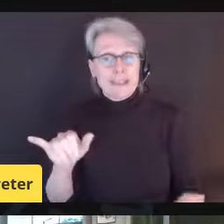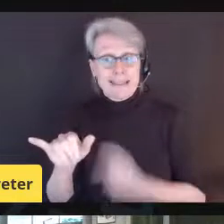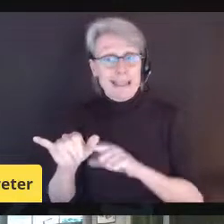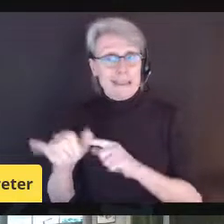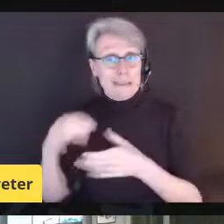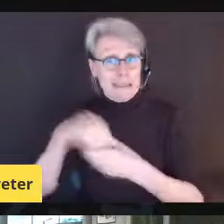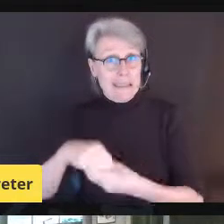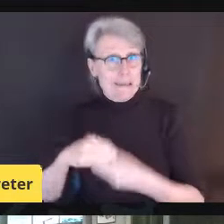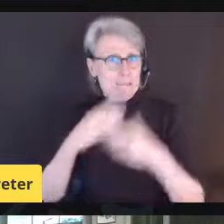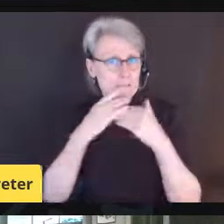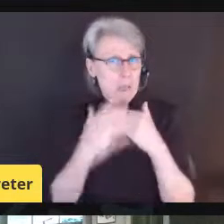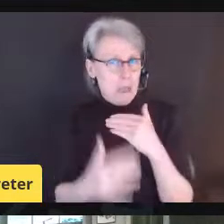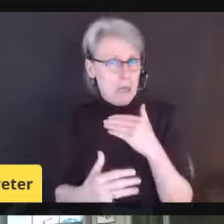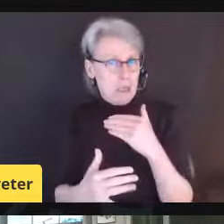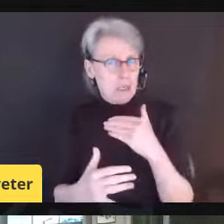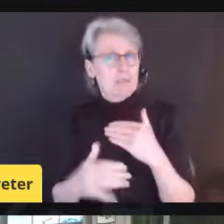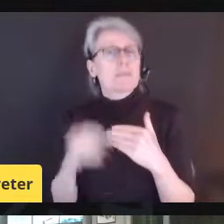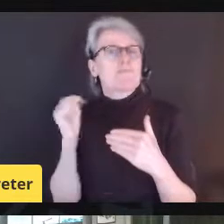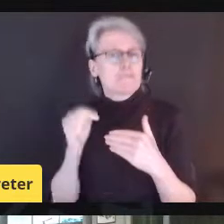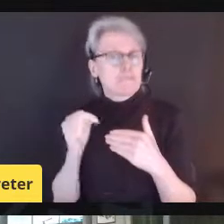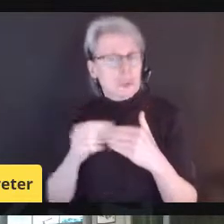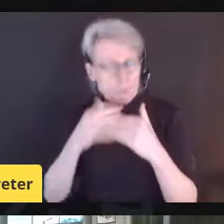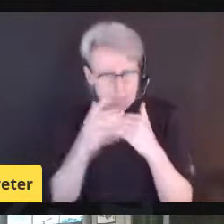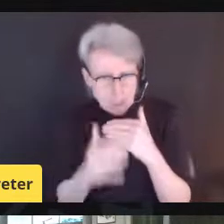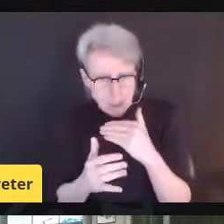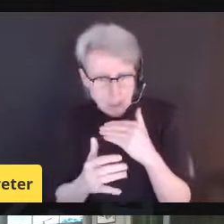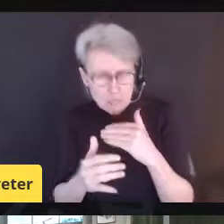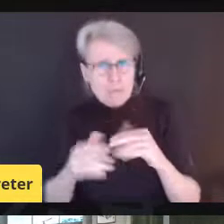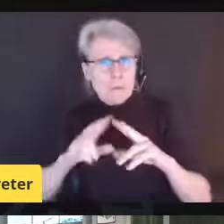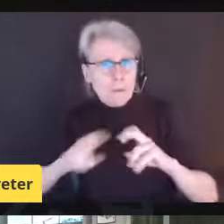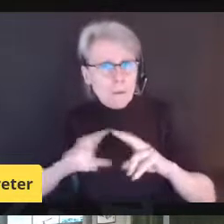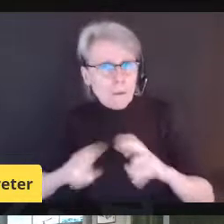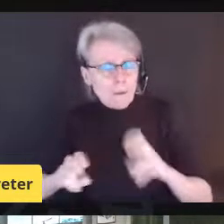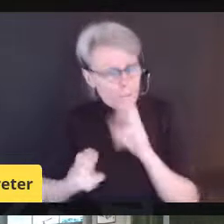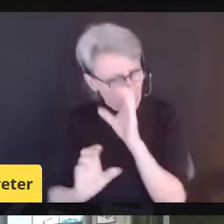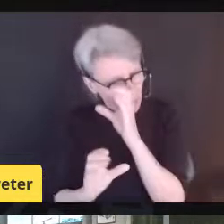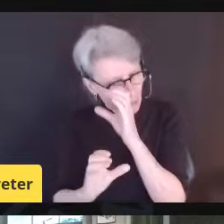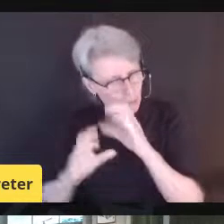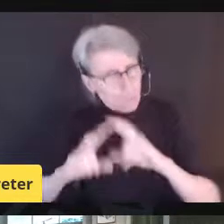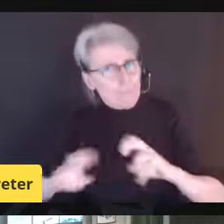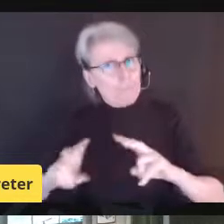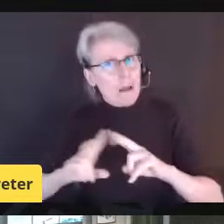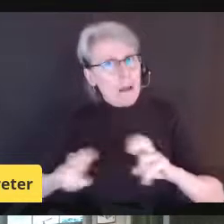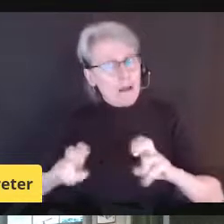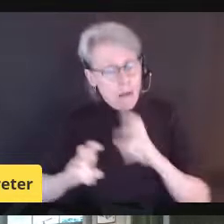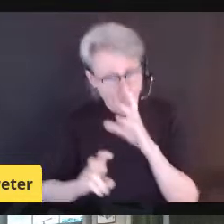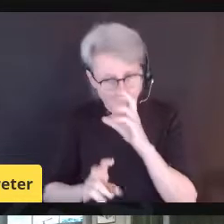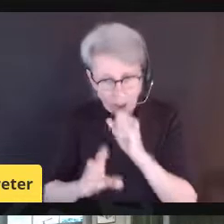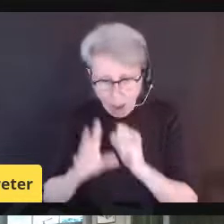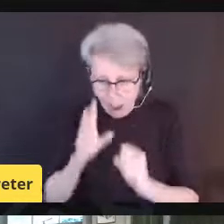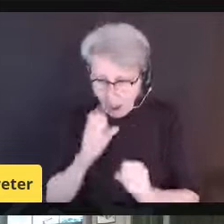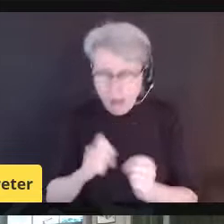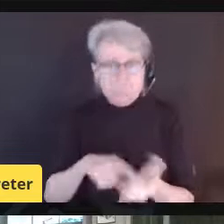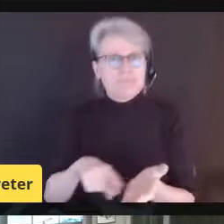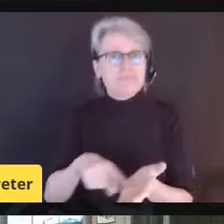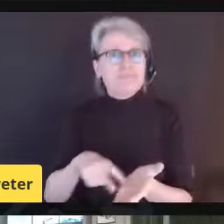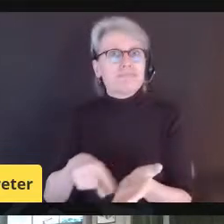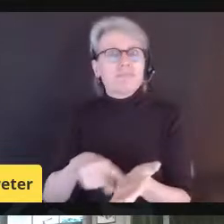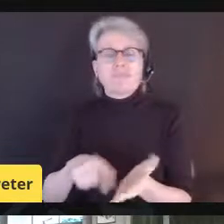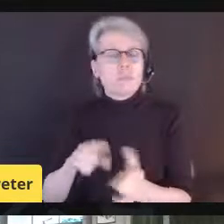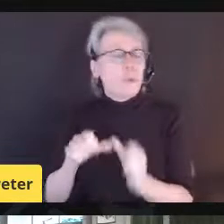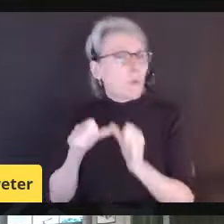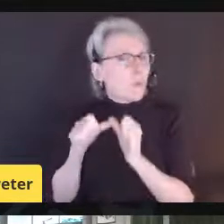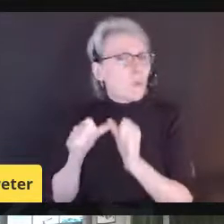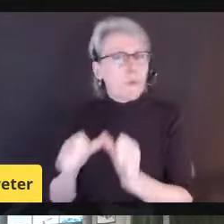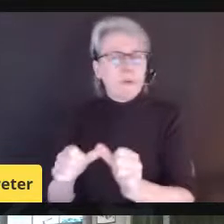so I ended up doing blood, and it ended up being just totally fascinating. I mean, when you think about it, there's